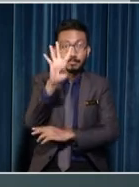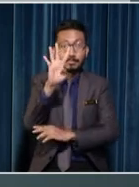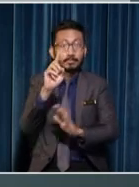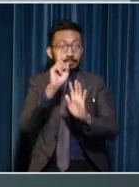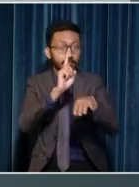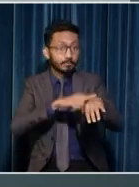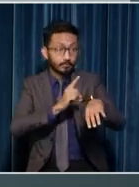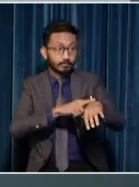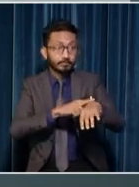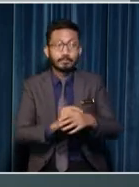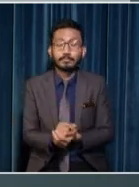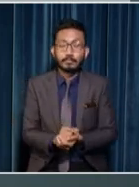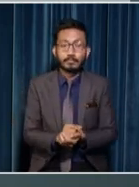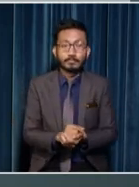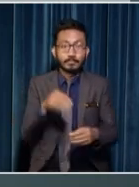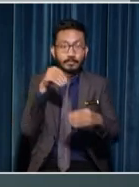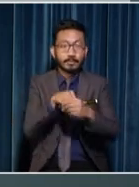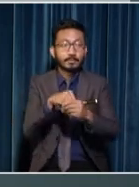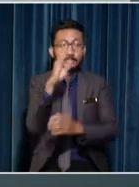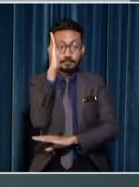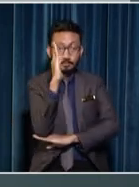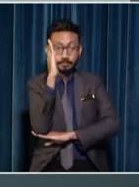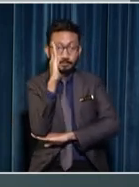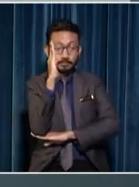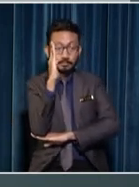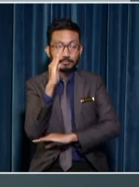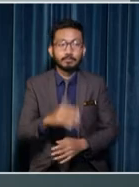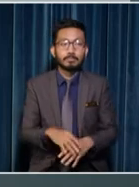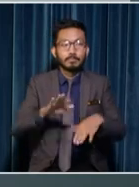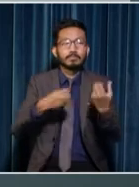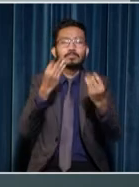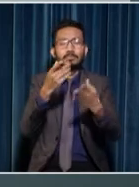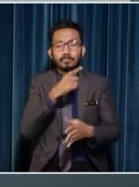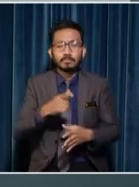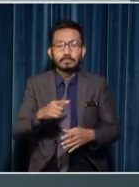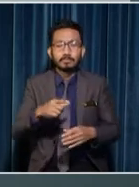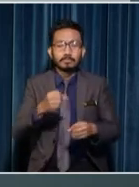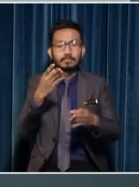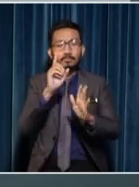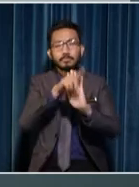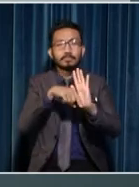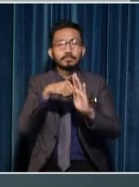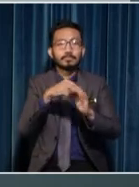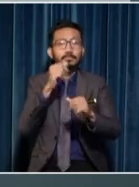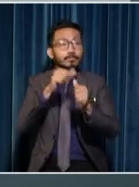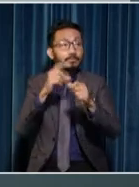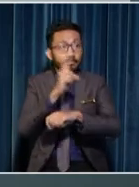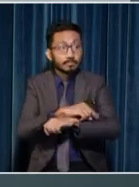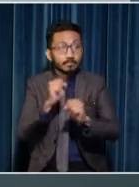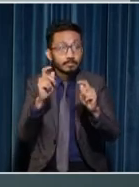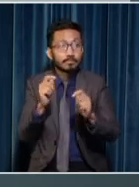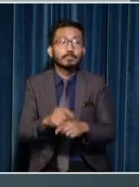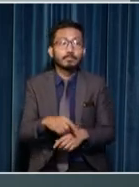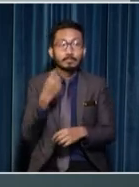the little ones be in this class every Saturday? The minute hand